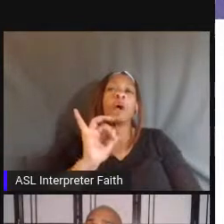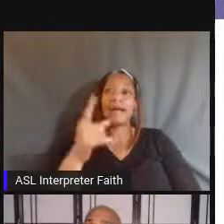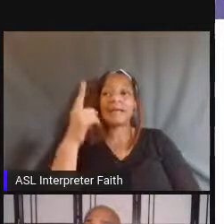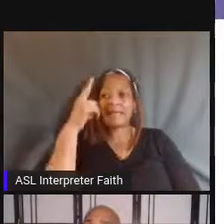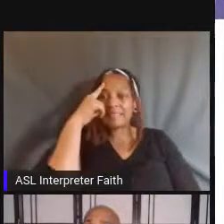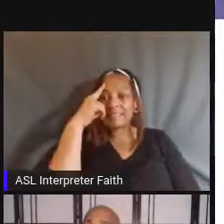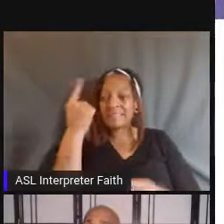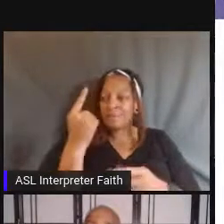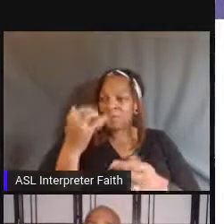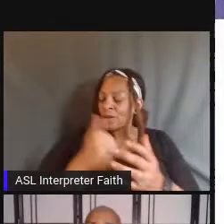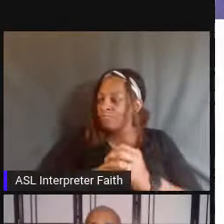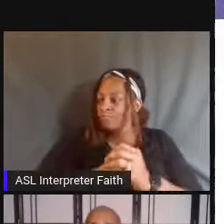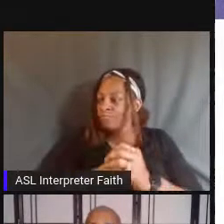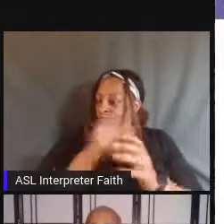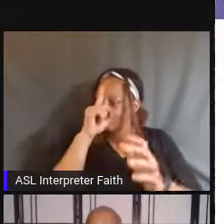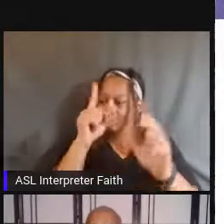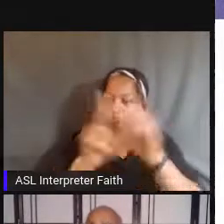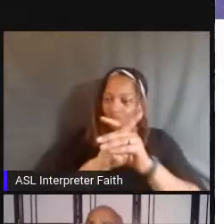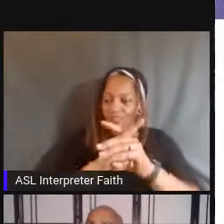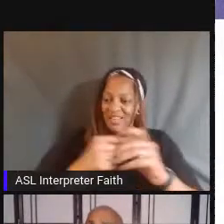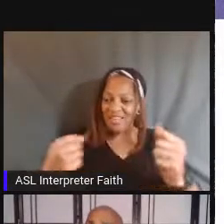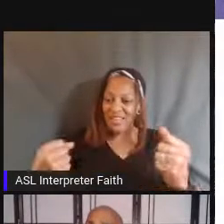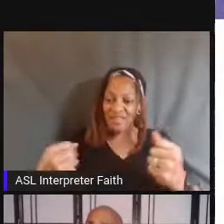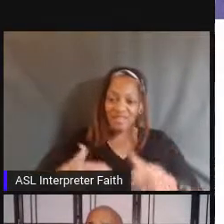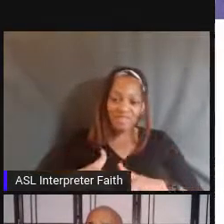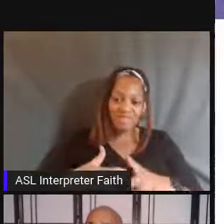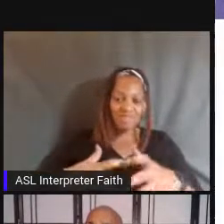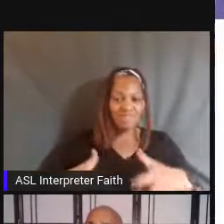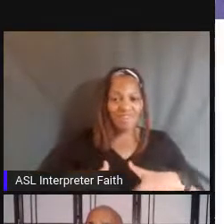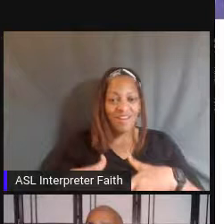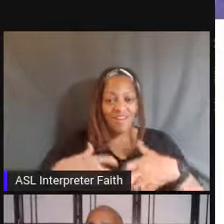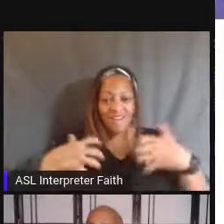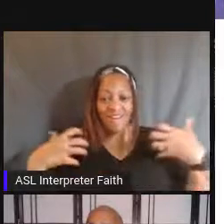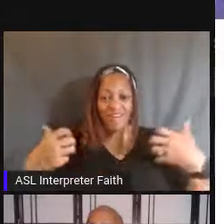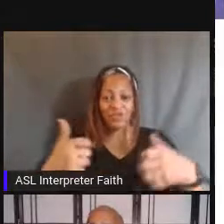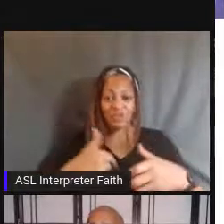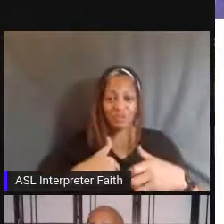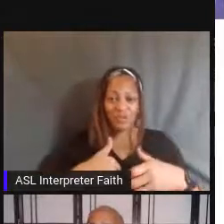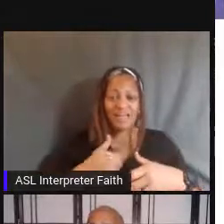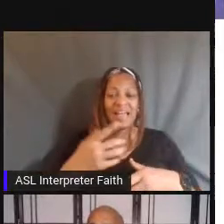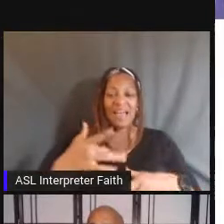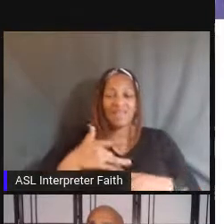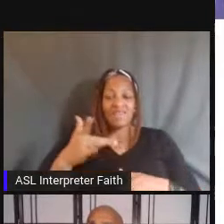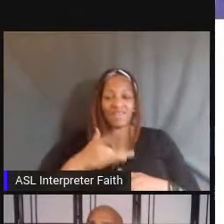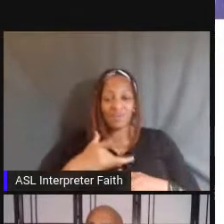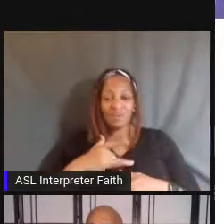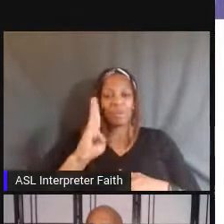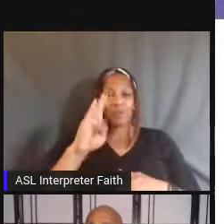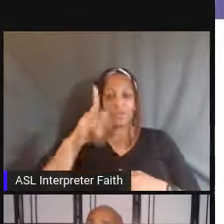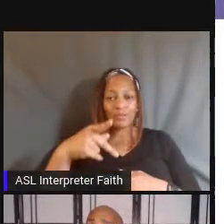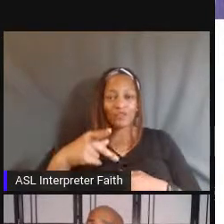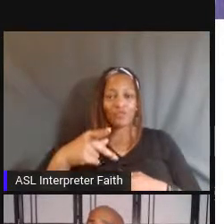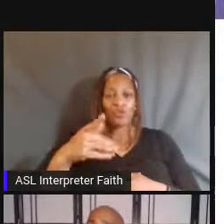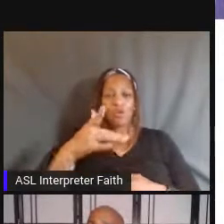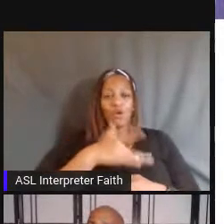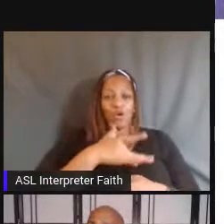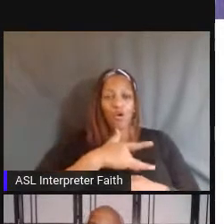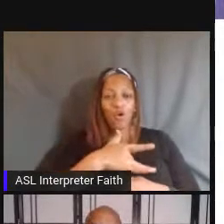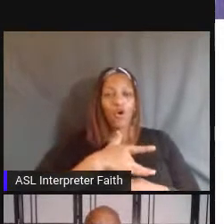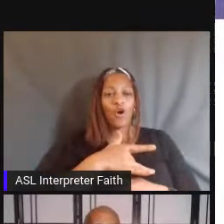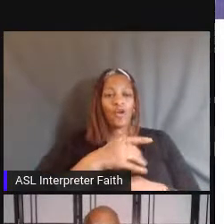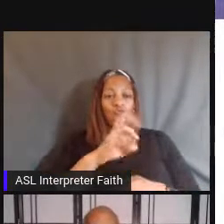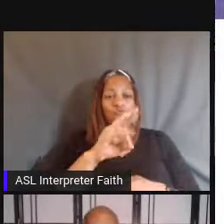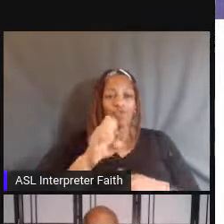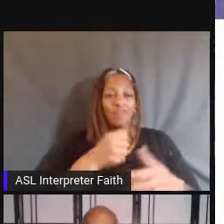has angered me or still angers me, and I feel my blood pressure, I feel my heart rate